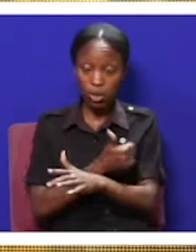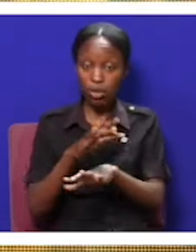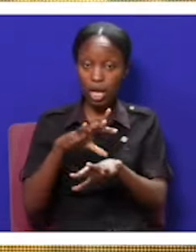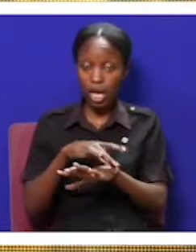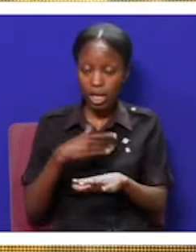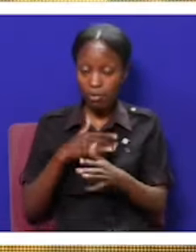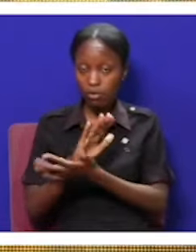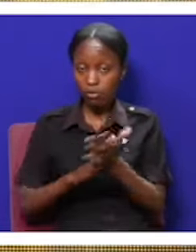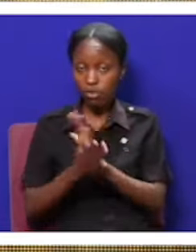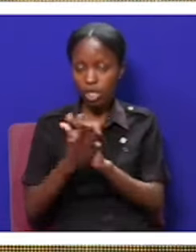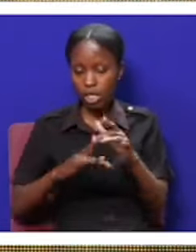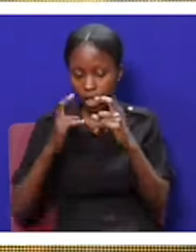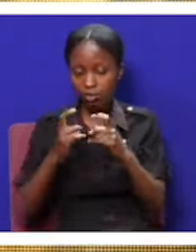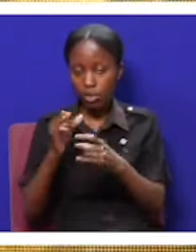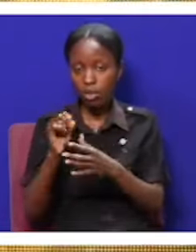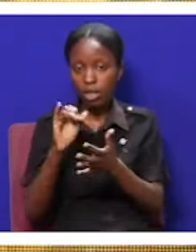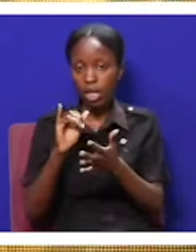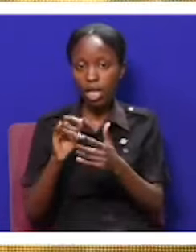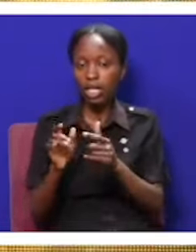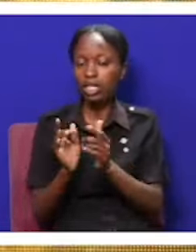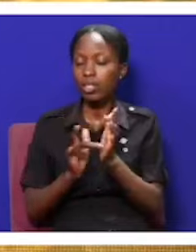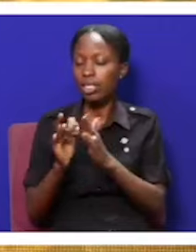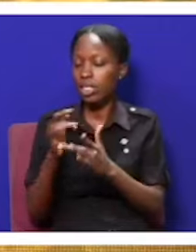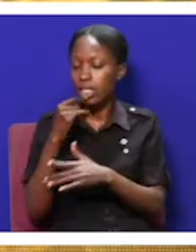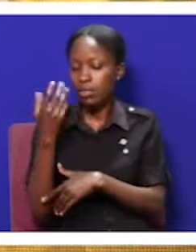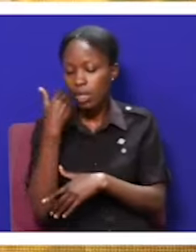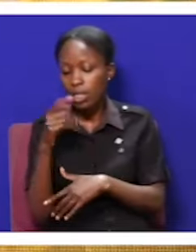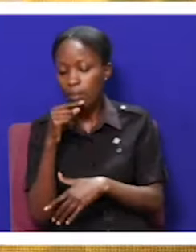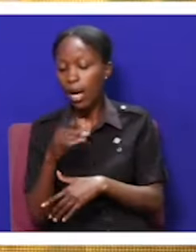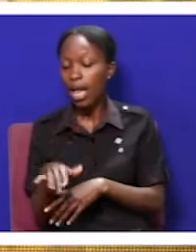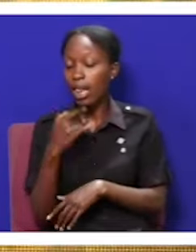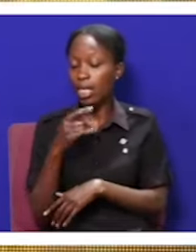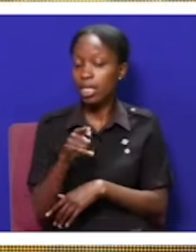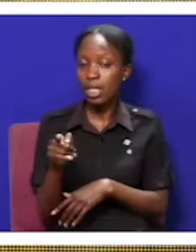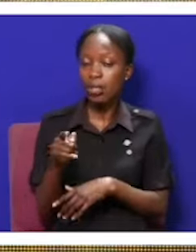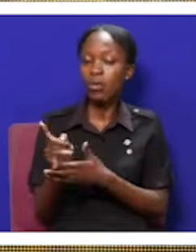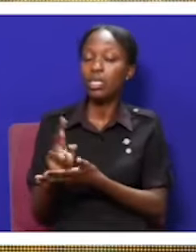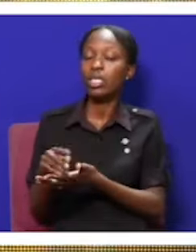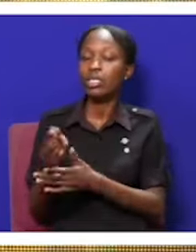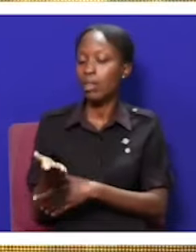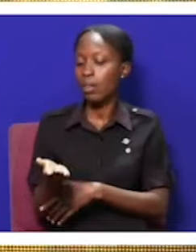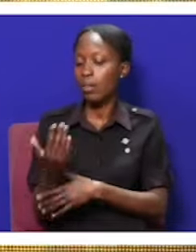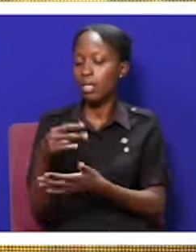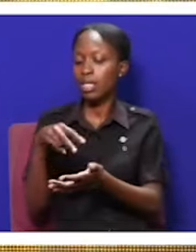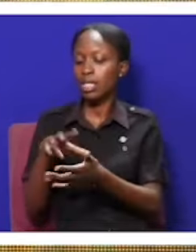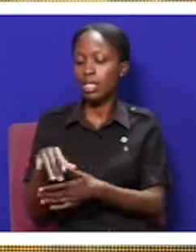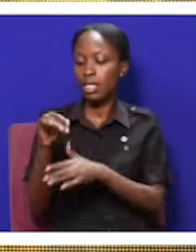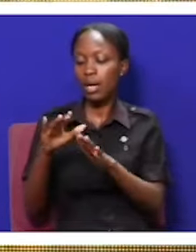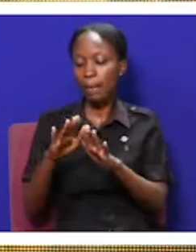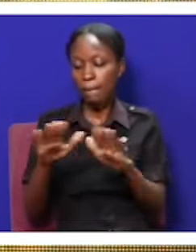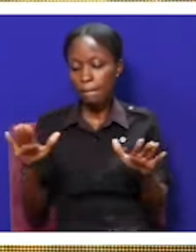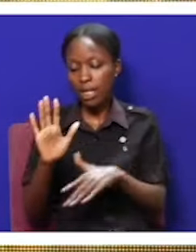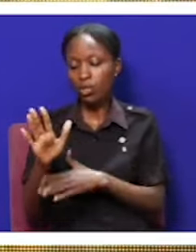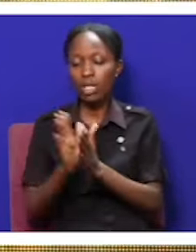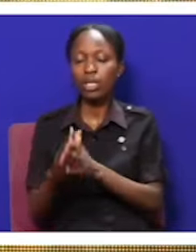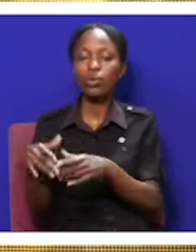forgive sin." So he said to the paralyzed man, "I tell you, get up, pick up your bed,